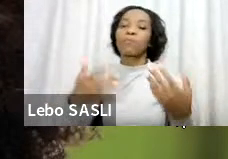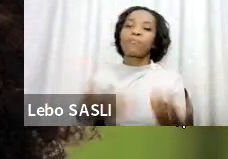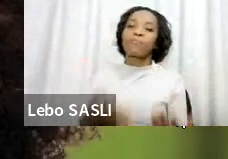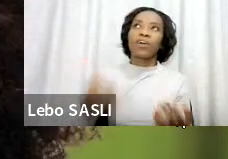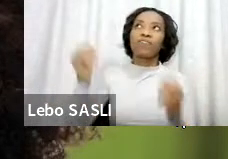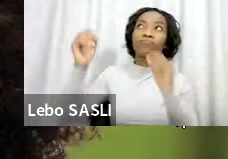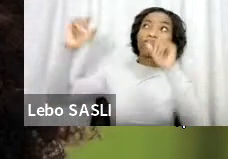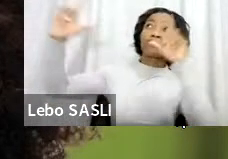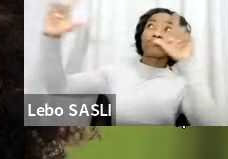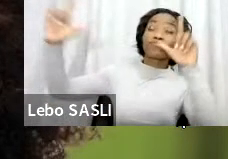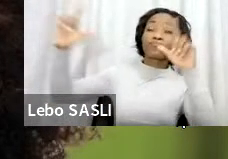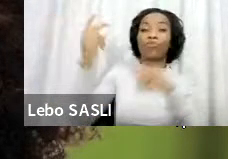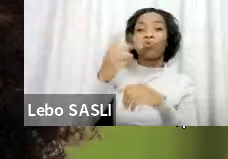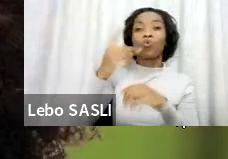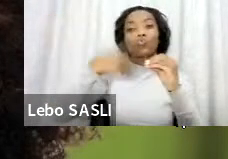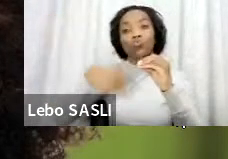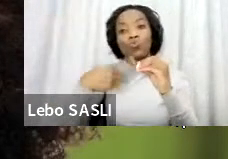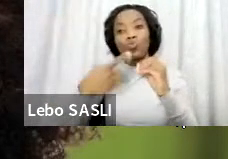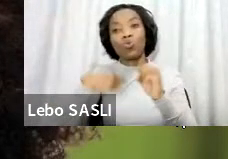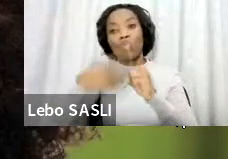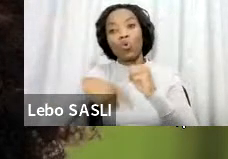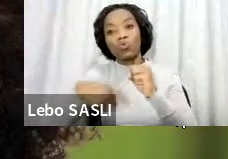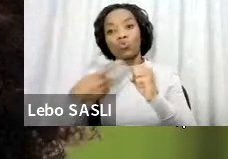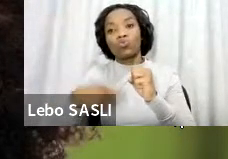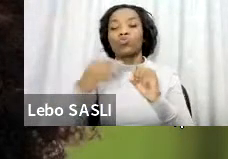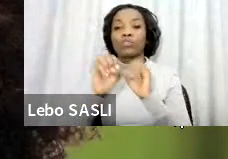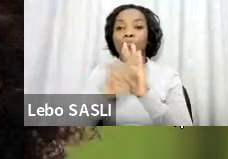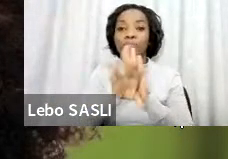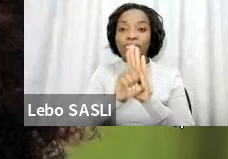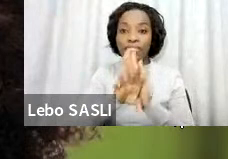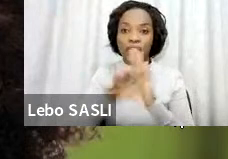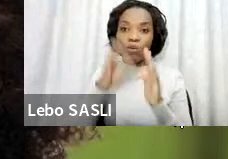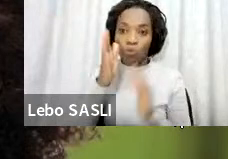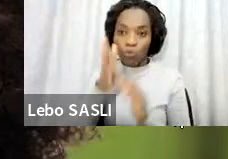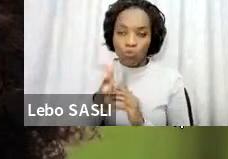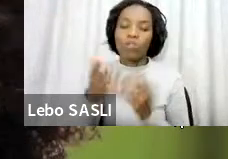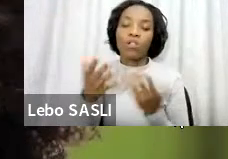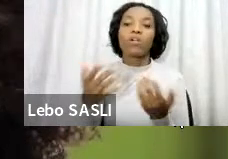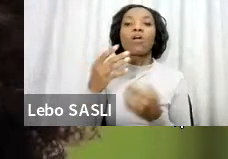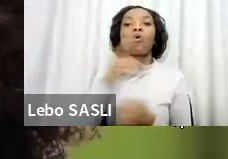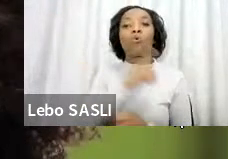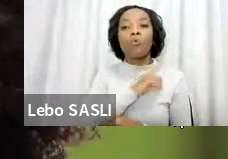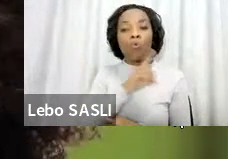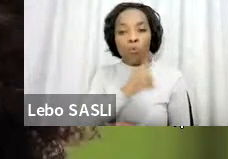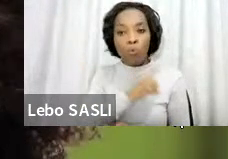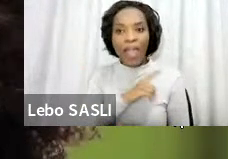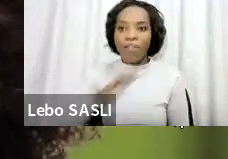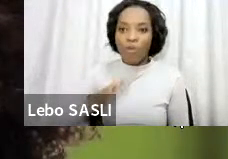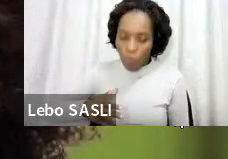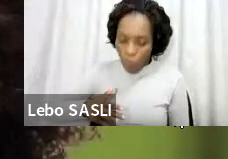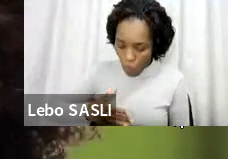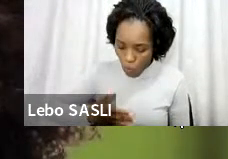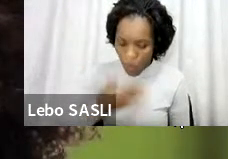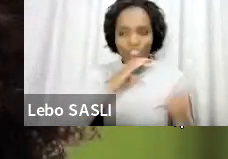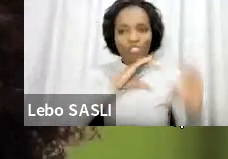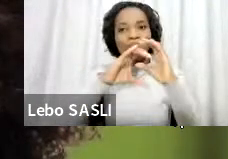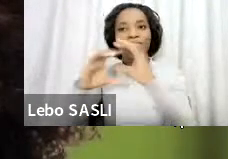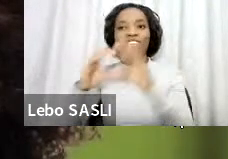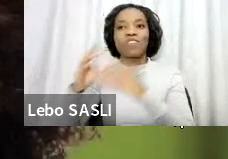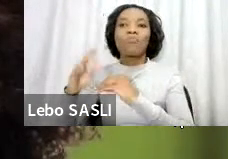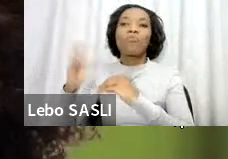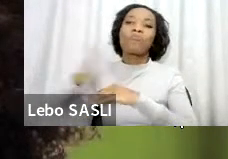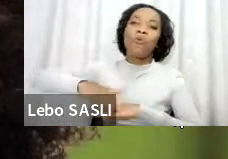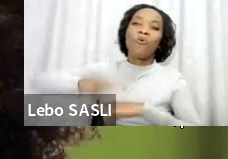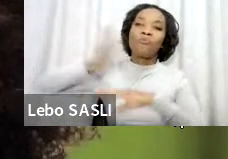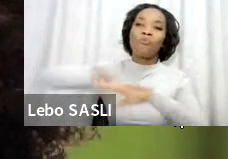and our own publications, Fairness for All and Fair Play, to communicate these services that we offer. We also,